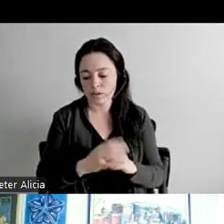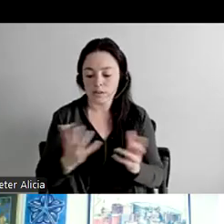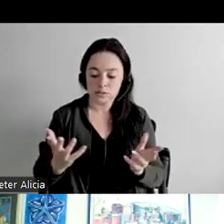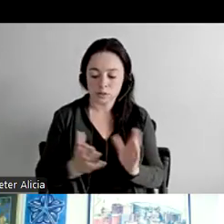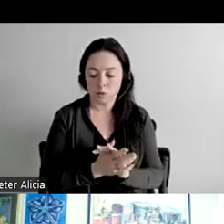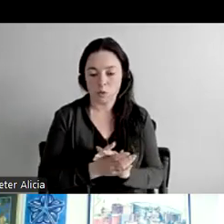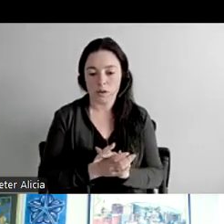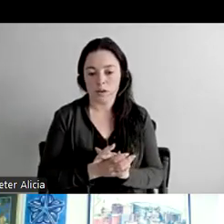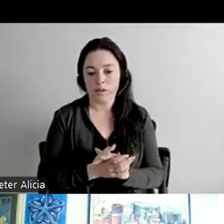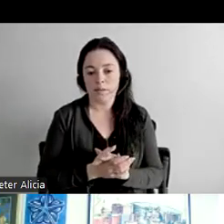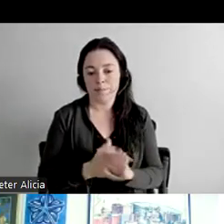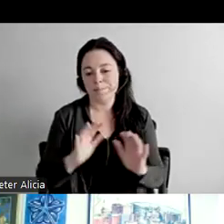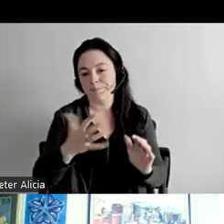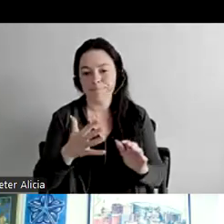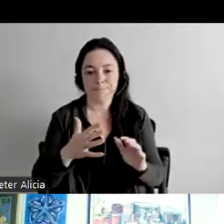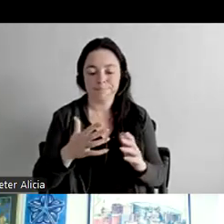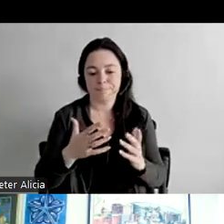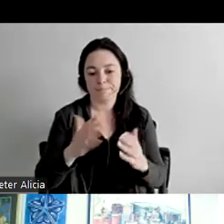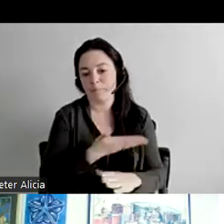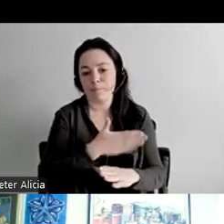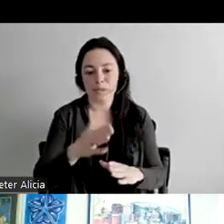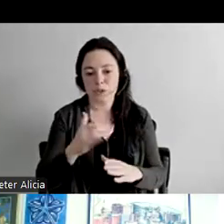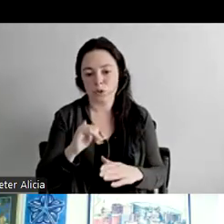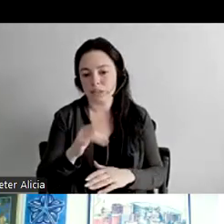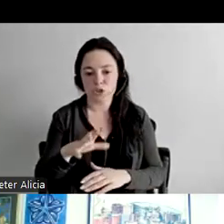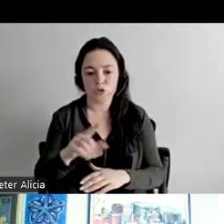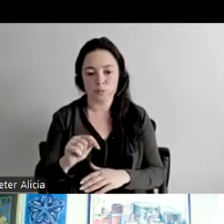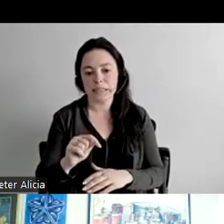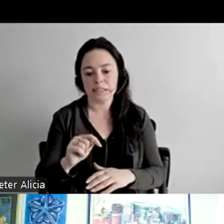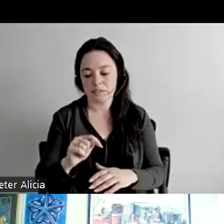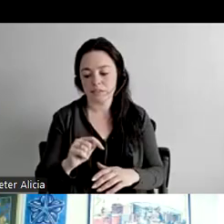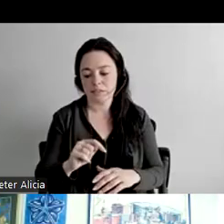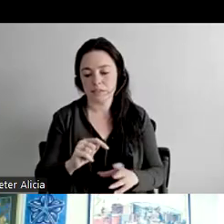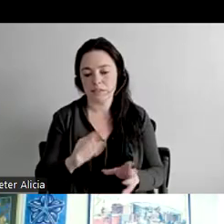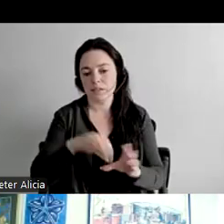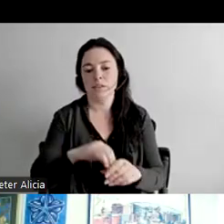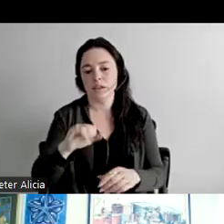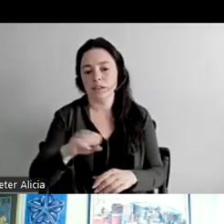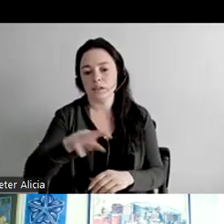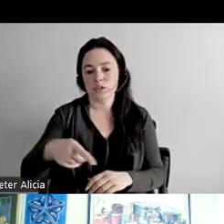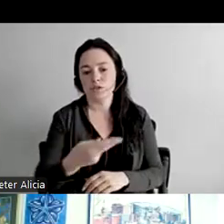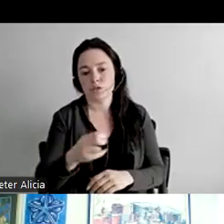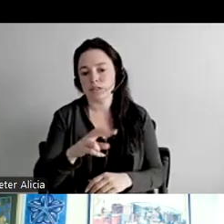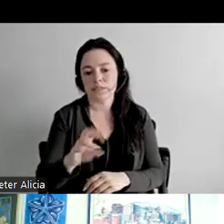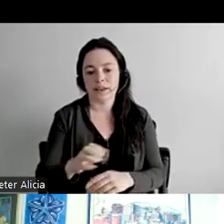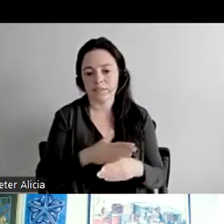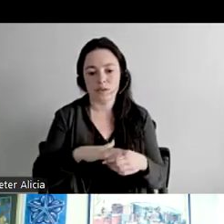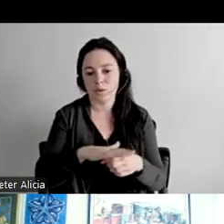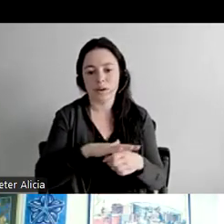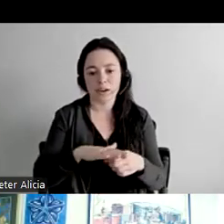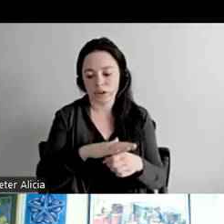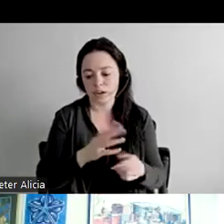which is sort of interactive musical instruments. That'll be in the Joseph Avenue area. I